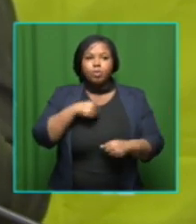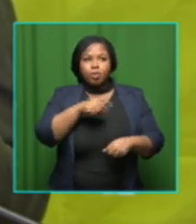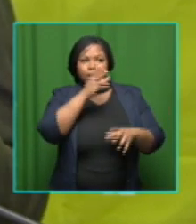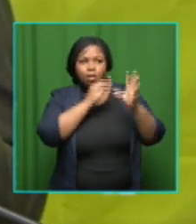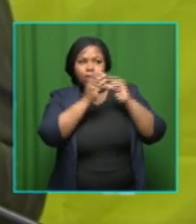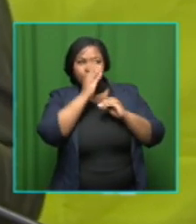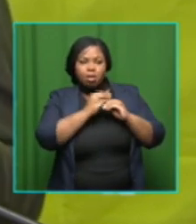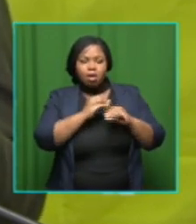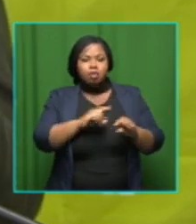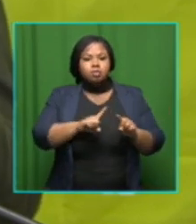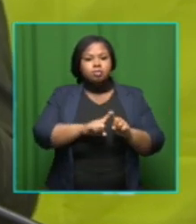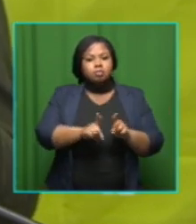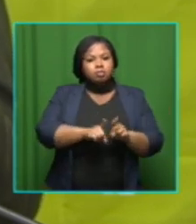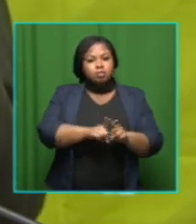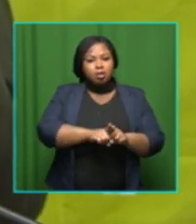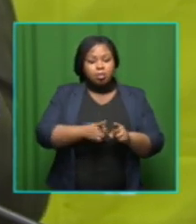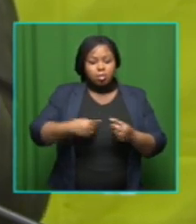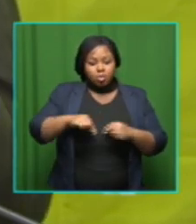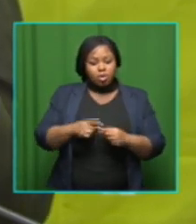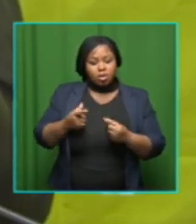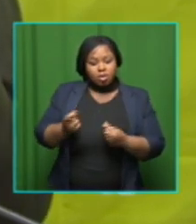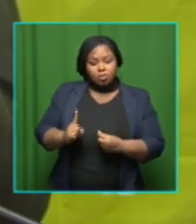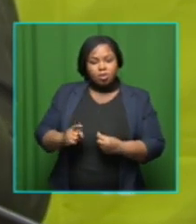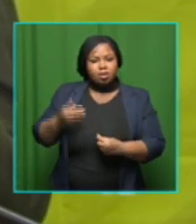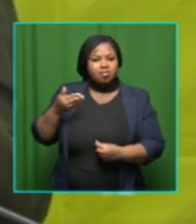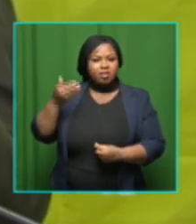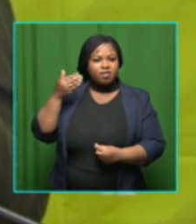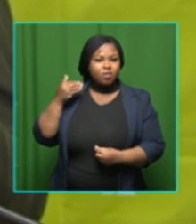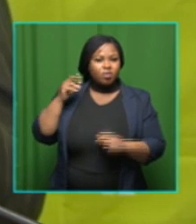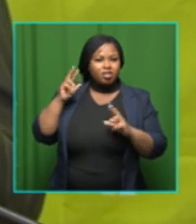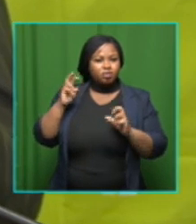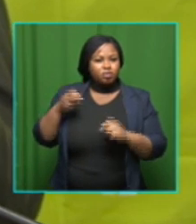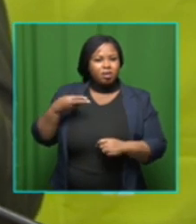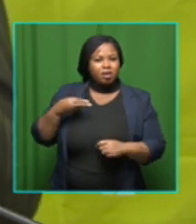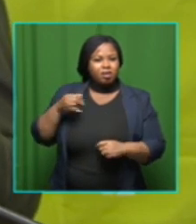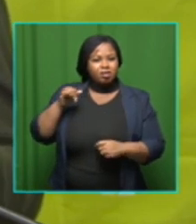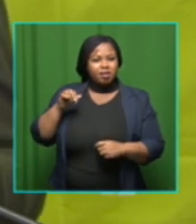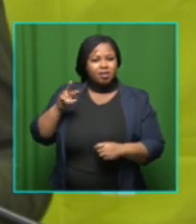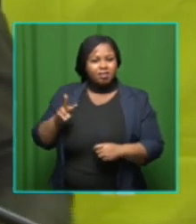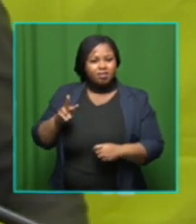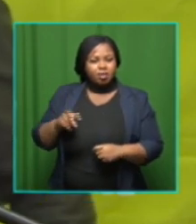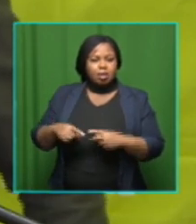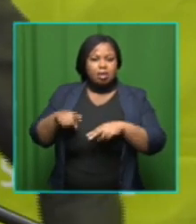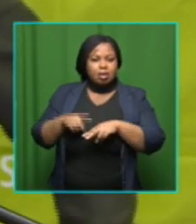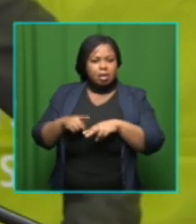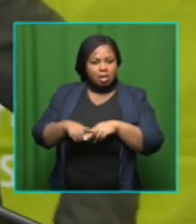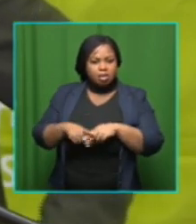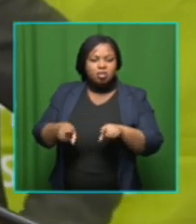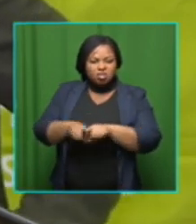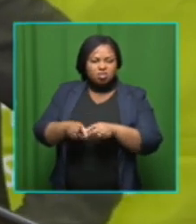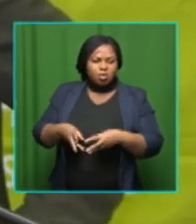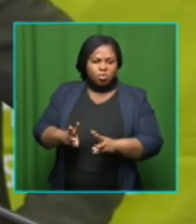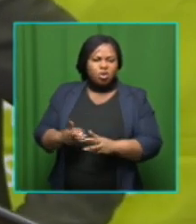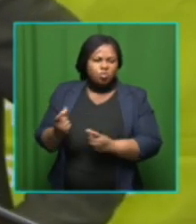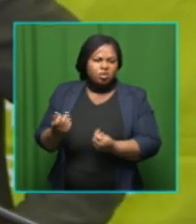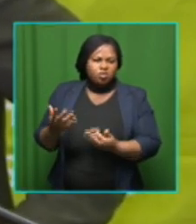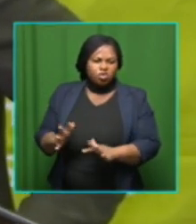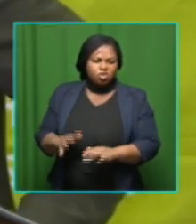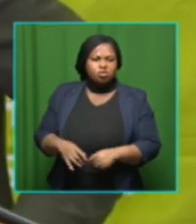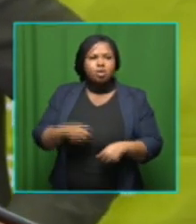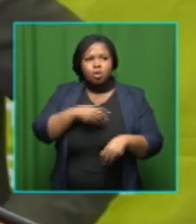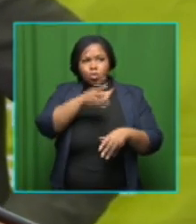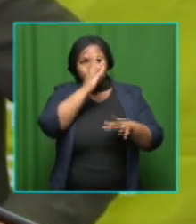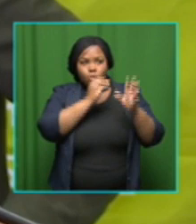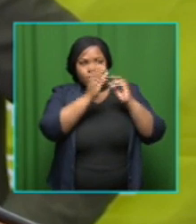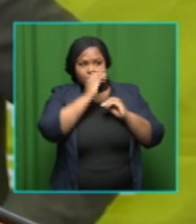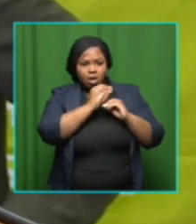and also learning from what we did when we started off with the issue of HIV and AIDS testing. And we are going